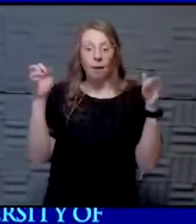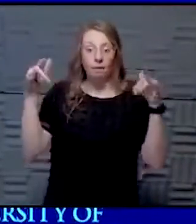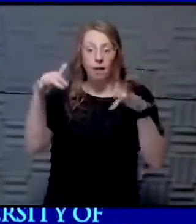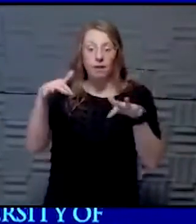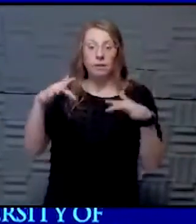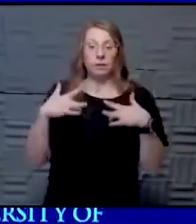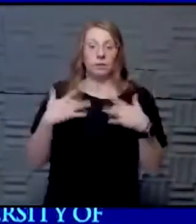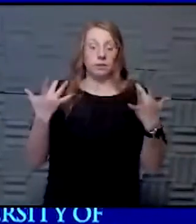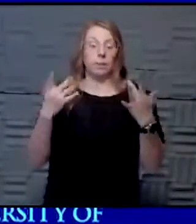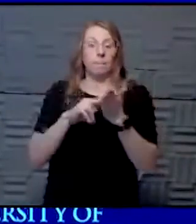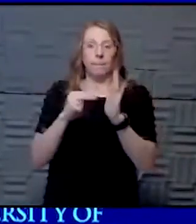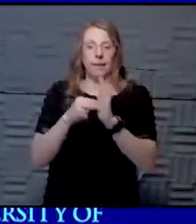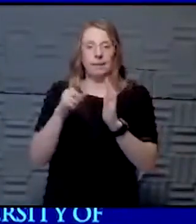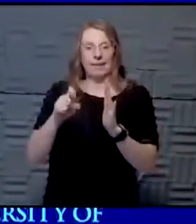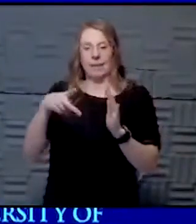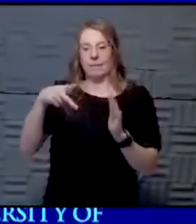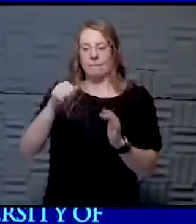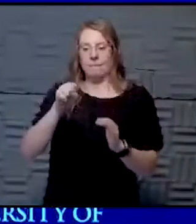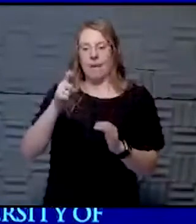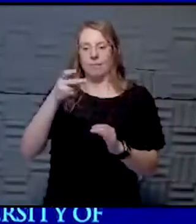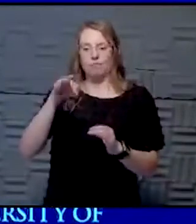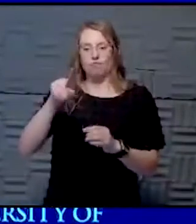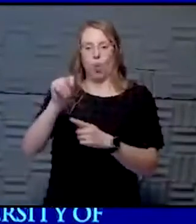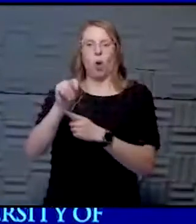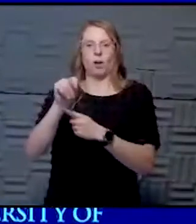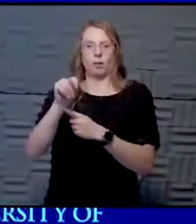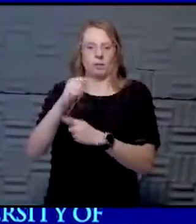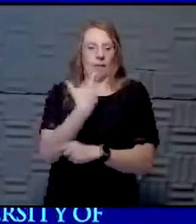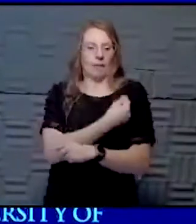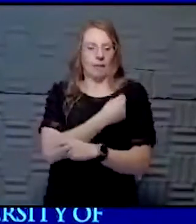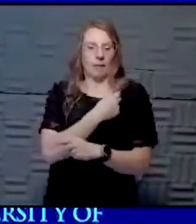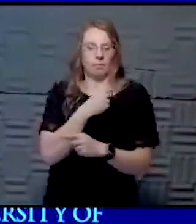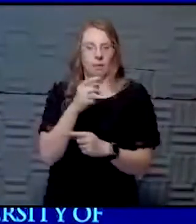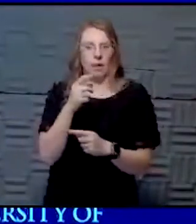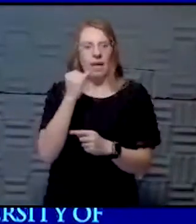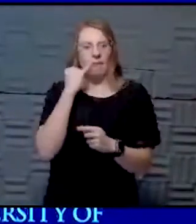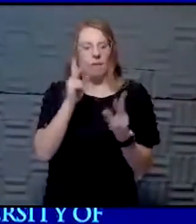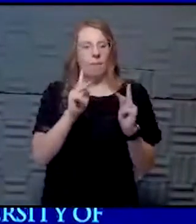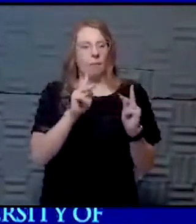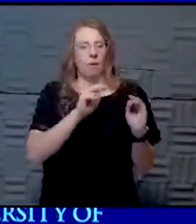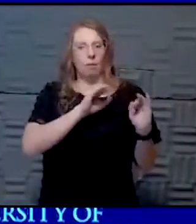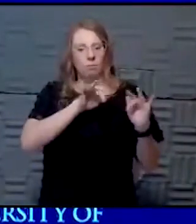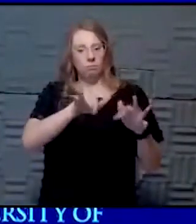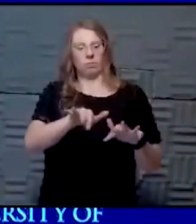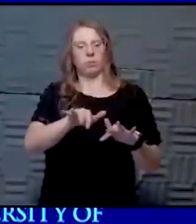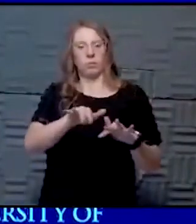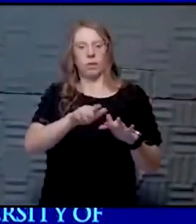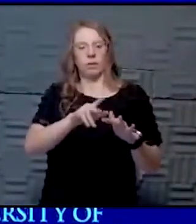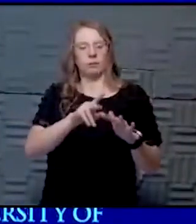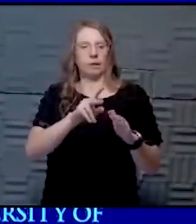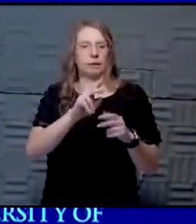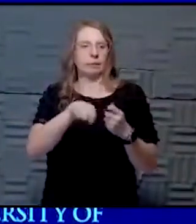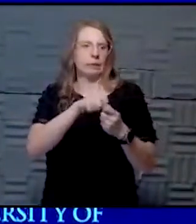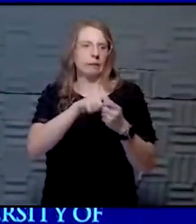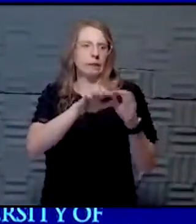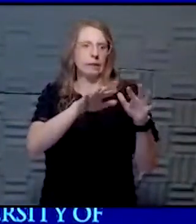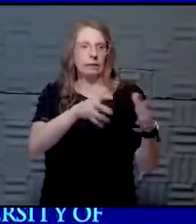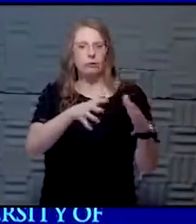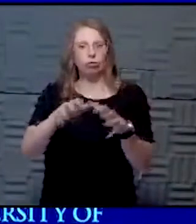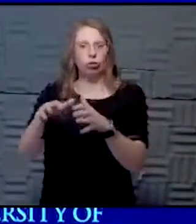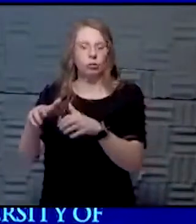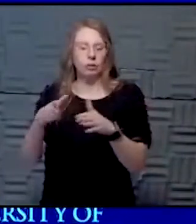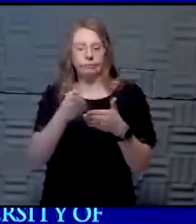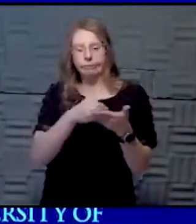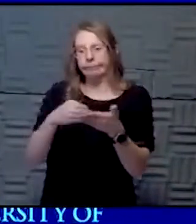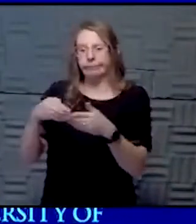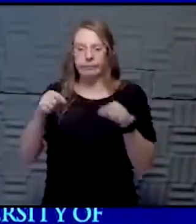some validity, because that way the people who are going can feel safe, or at least who are in certain sections might be able to feel safe. So we'll have to see what happens. That'll be a major